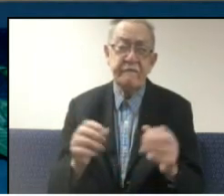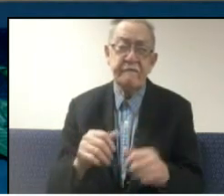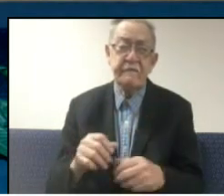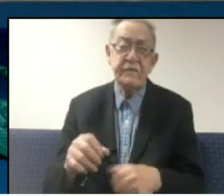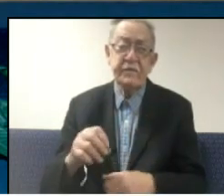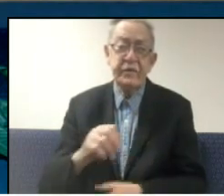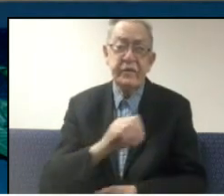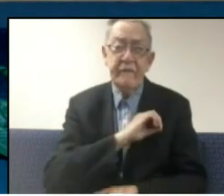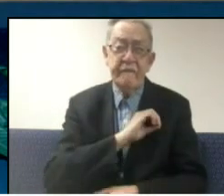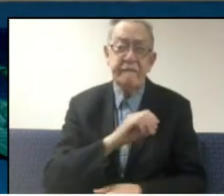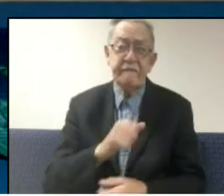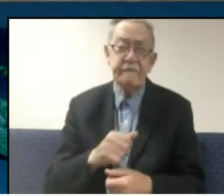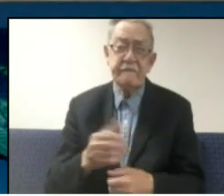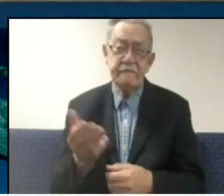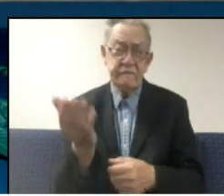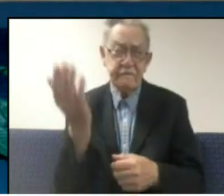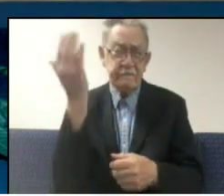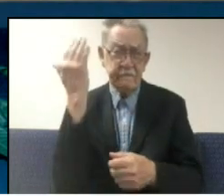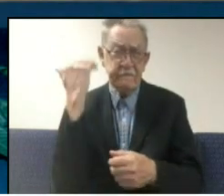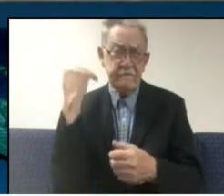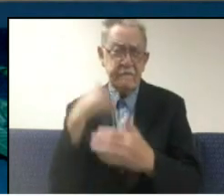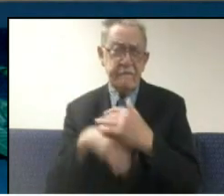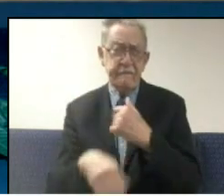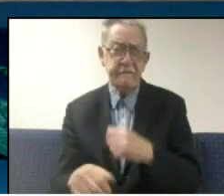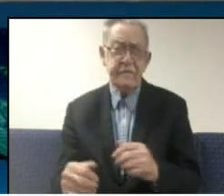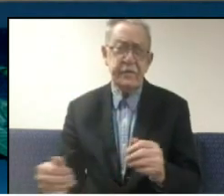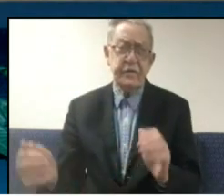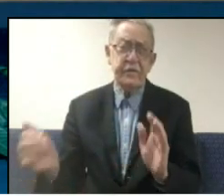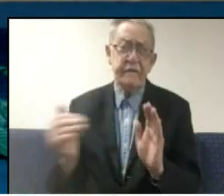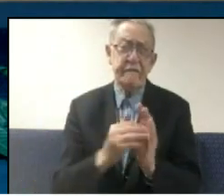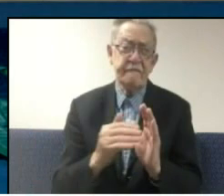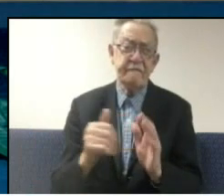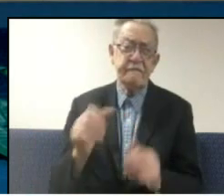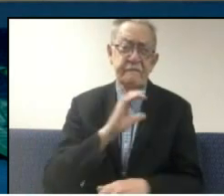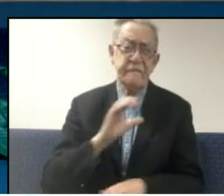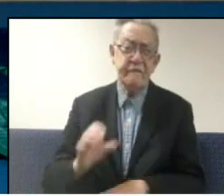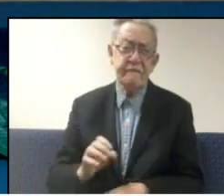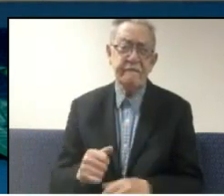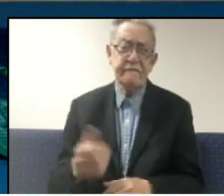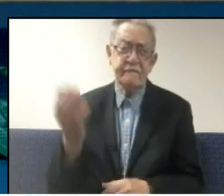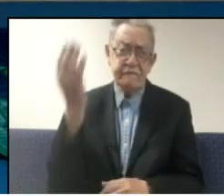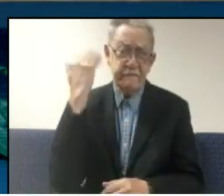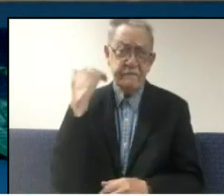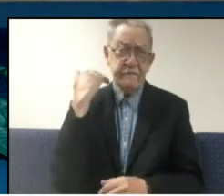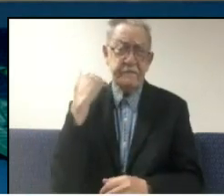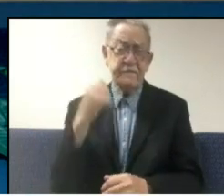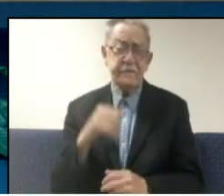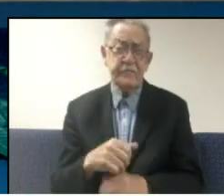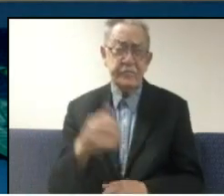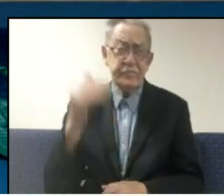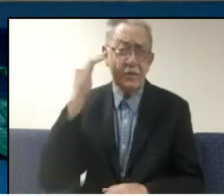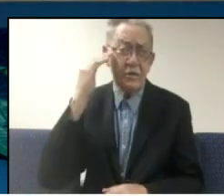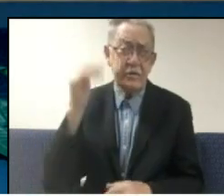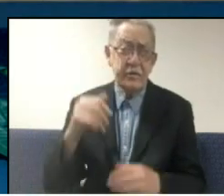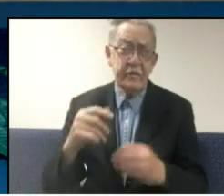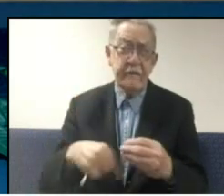an antichrist background. And if you know something about the Apostle Paul, you understand that